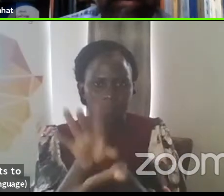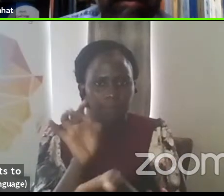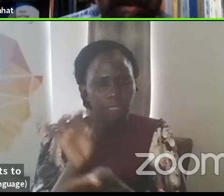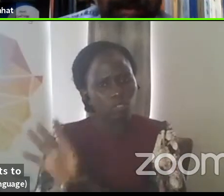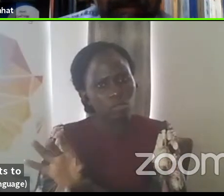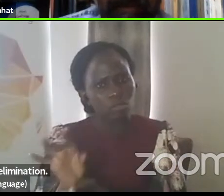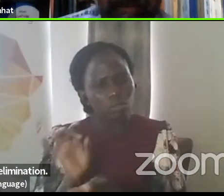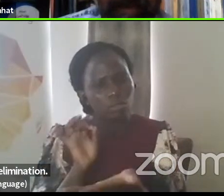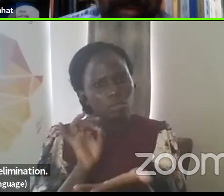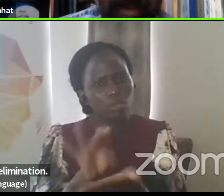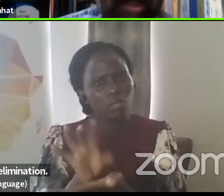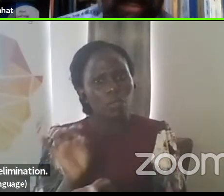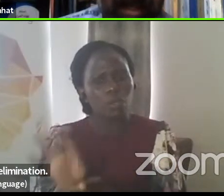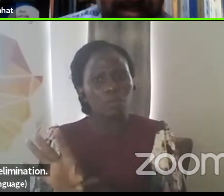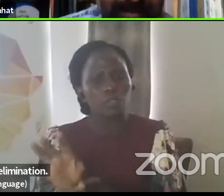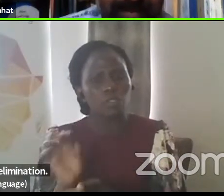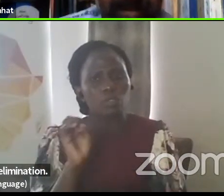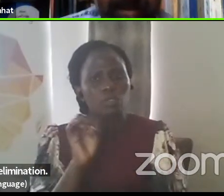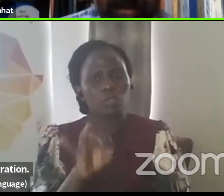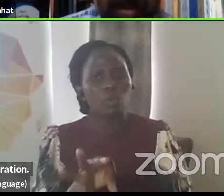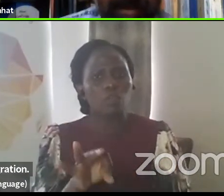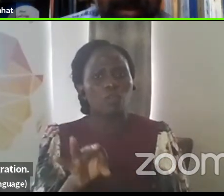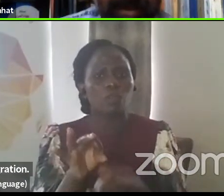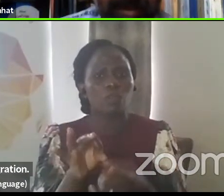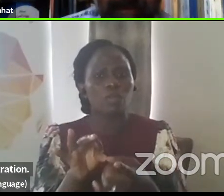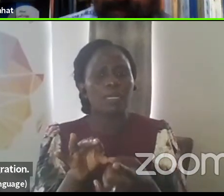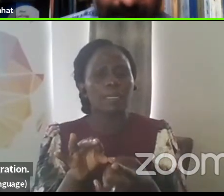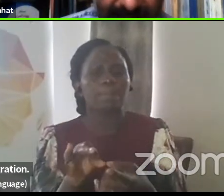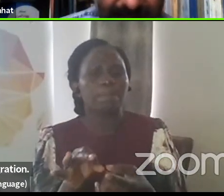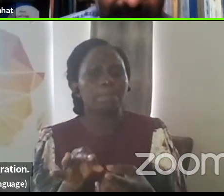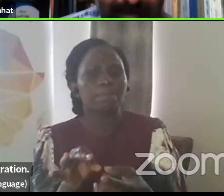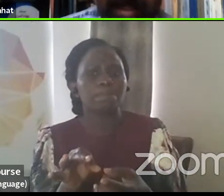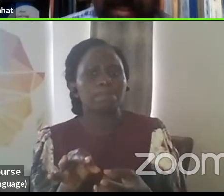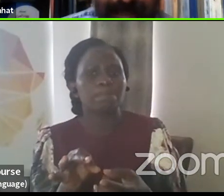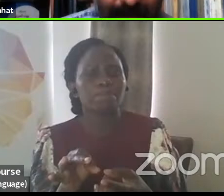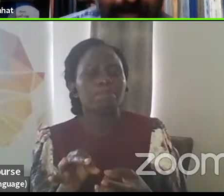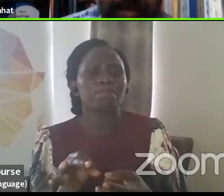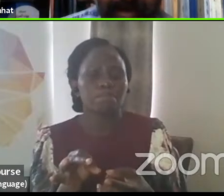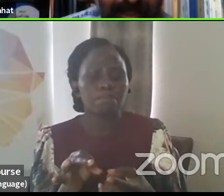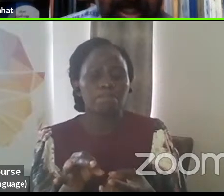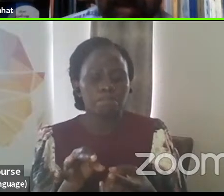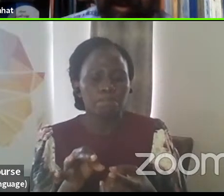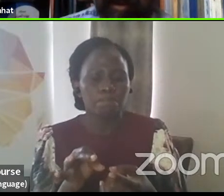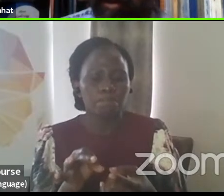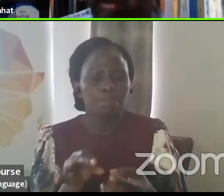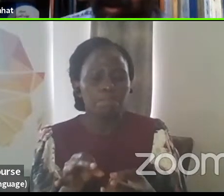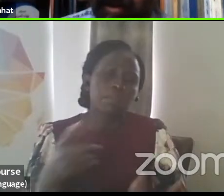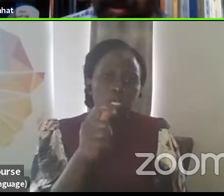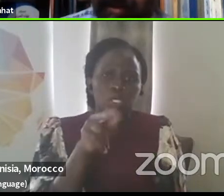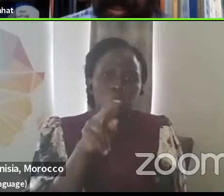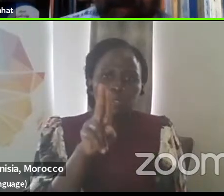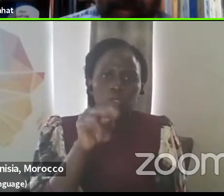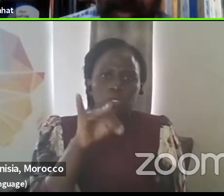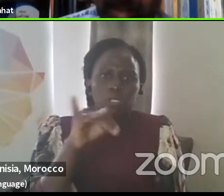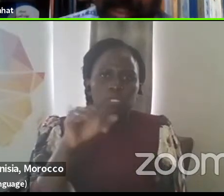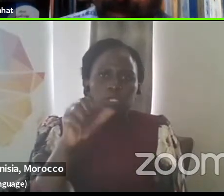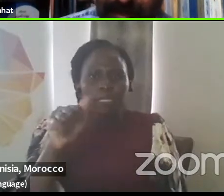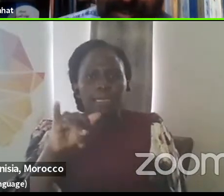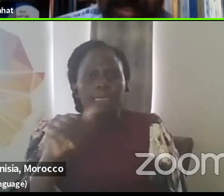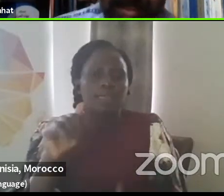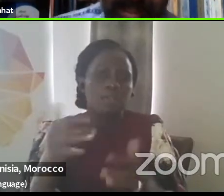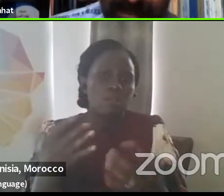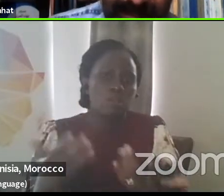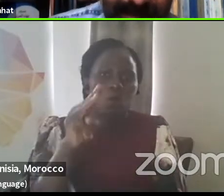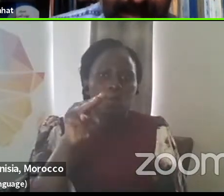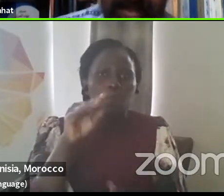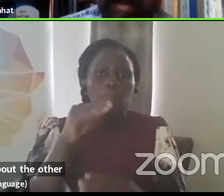the abuse of digital rights of course in Tunisia, Morocco, in Egypt, or also if you have idea about